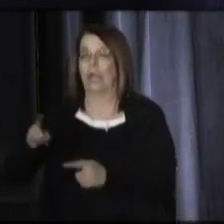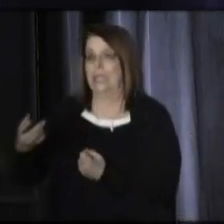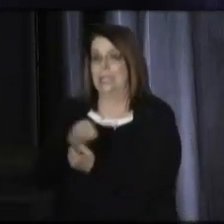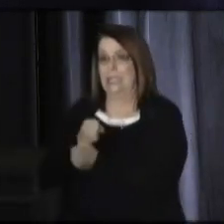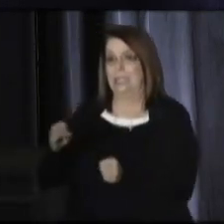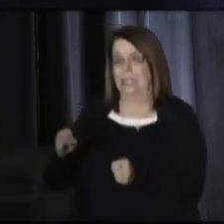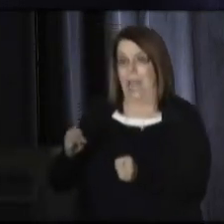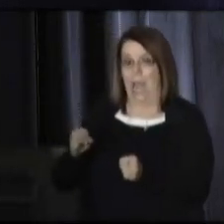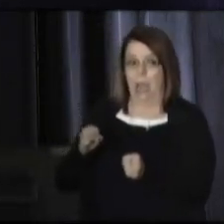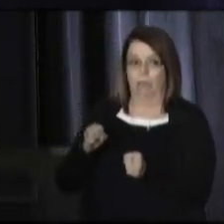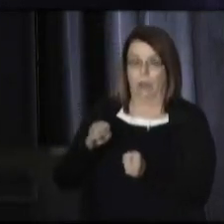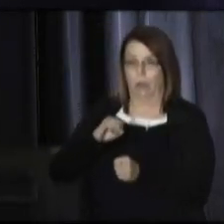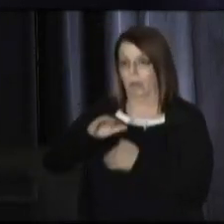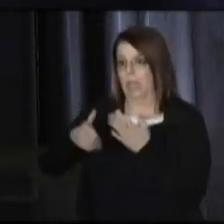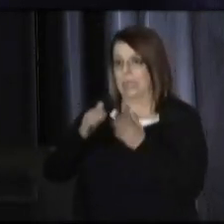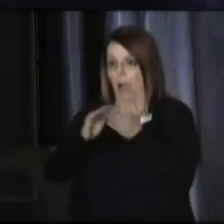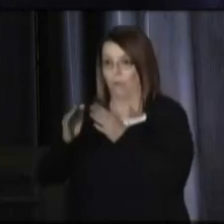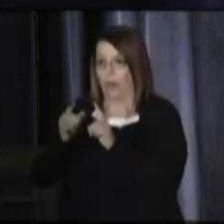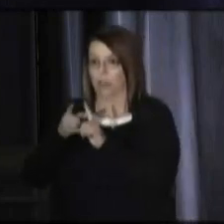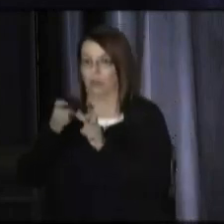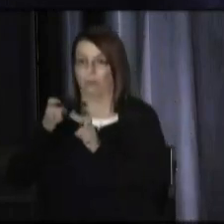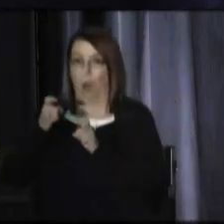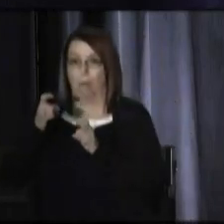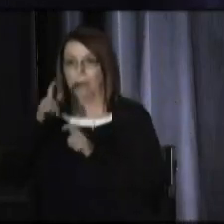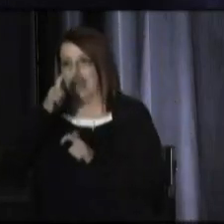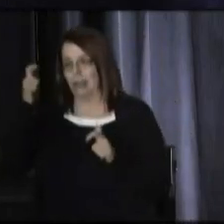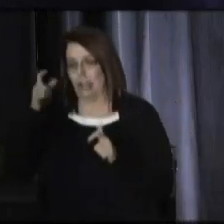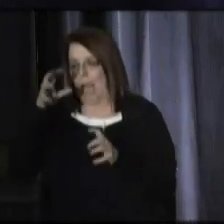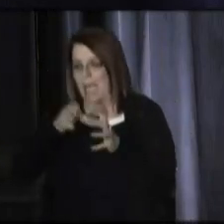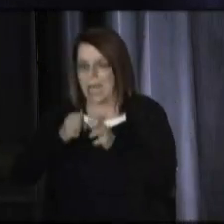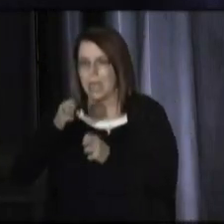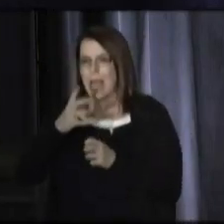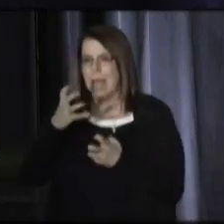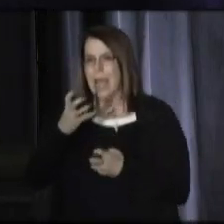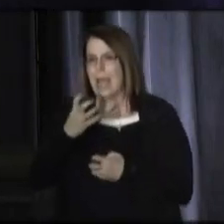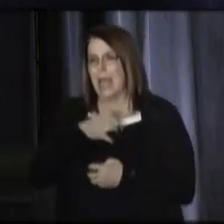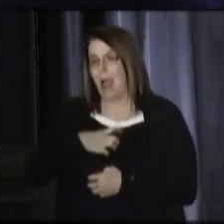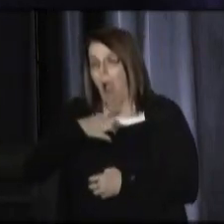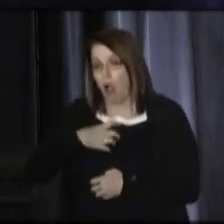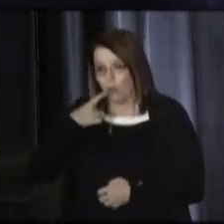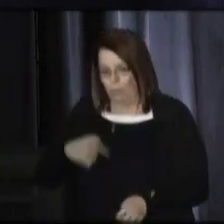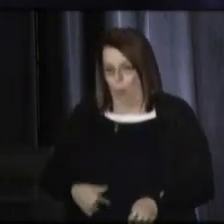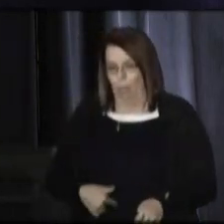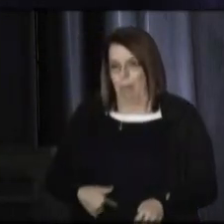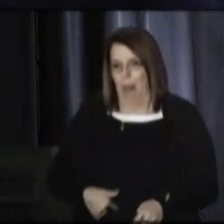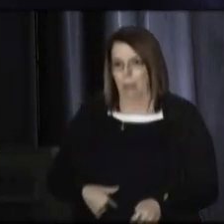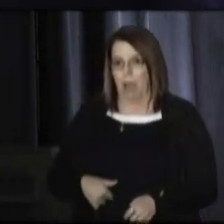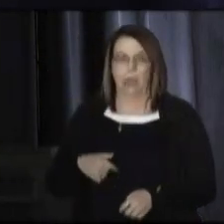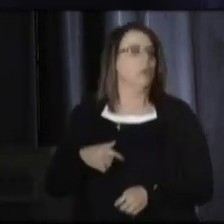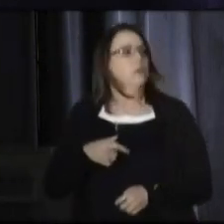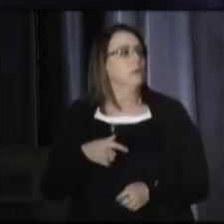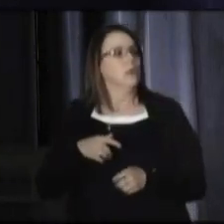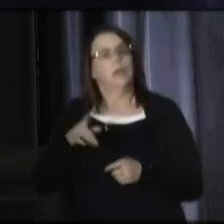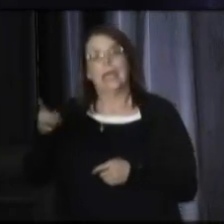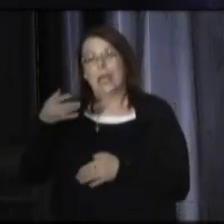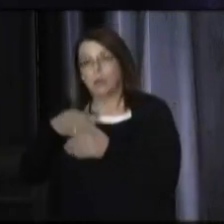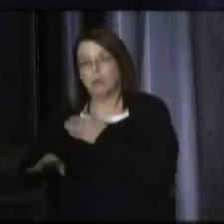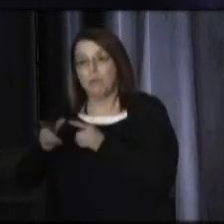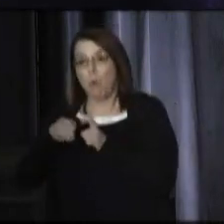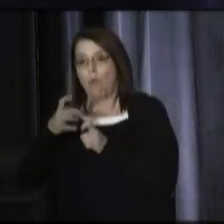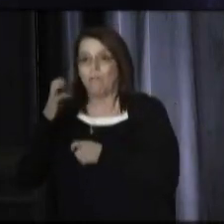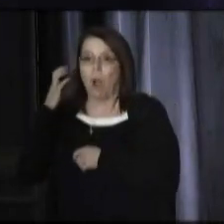Momotaro. Oh wait, I can lower my mask. Momotaro. Every night, Mama told me the